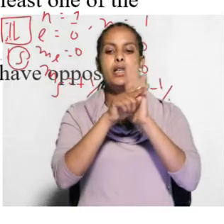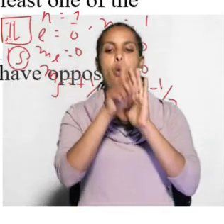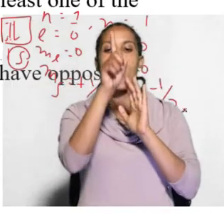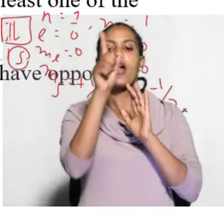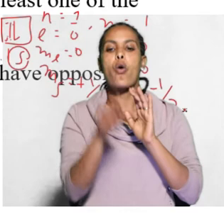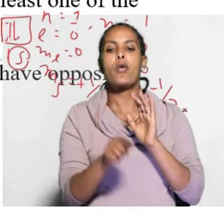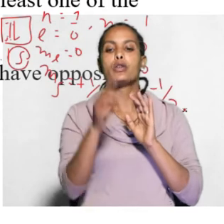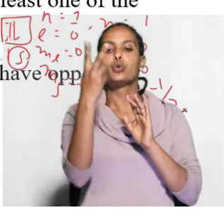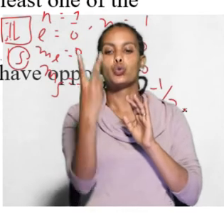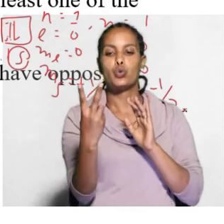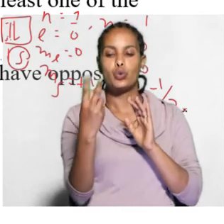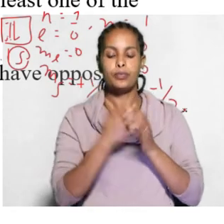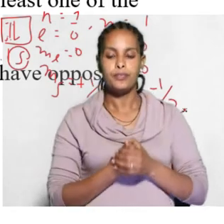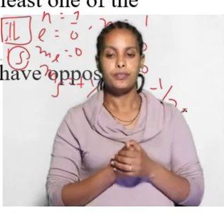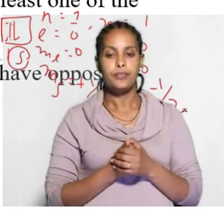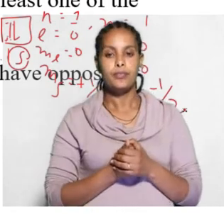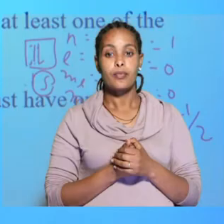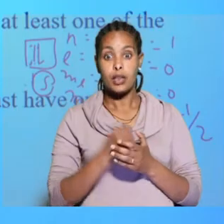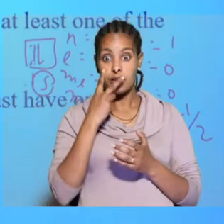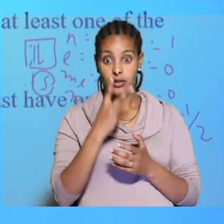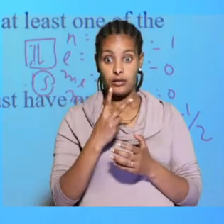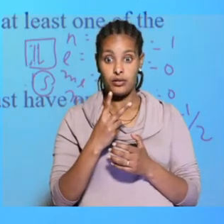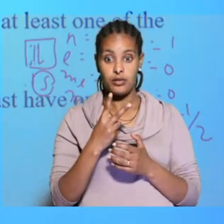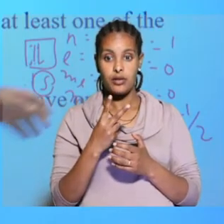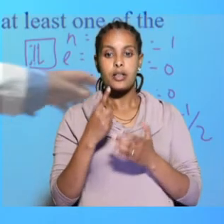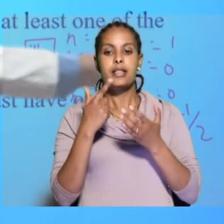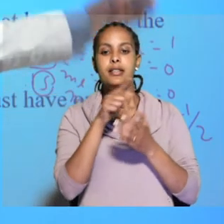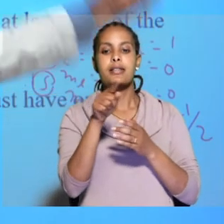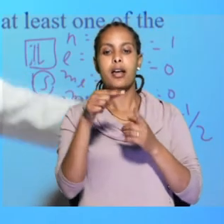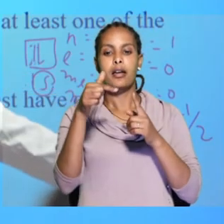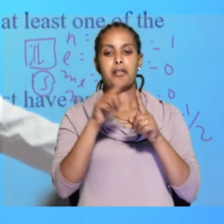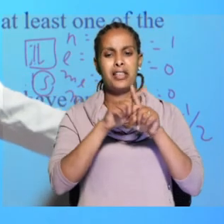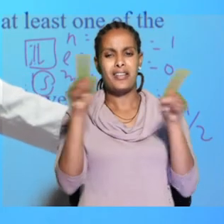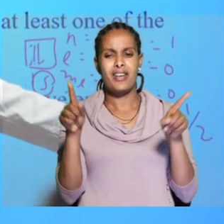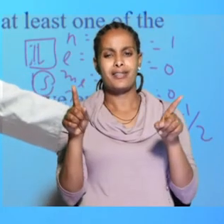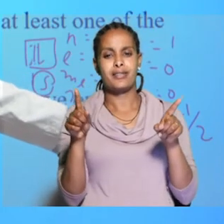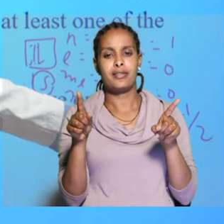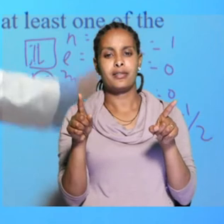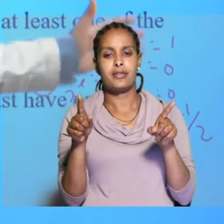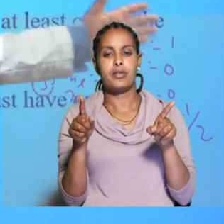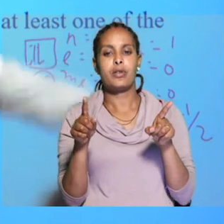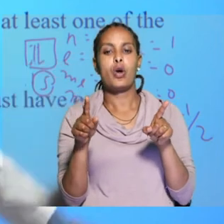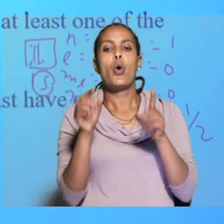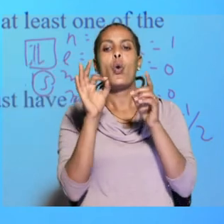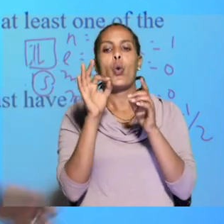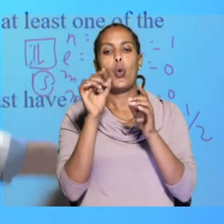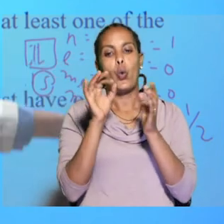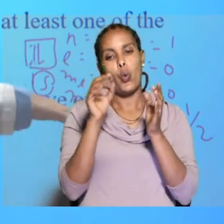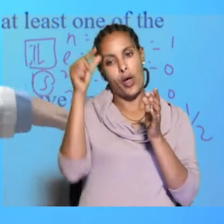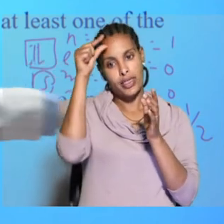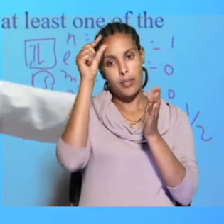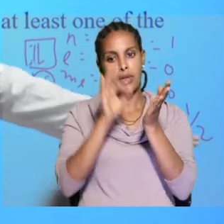2. Minus 1 over 2. You see? They differ in one of the quantum number, which